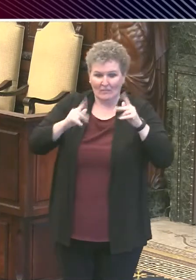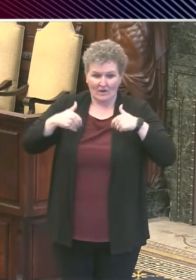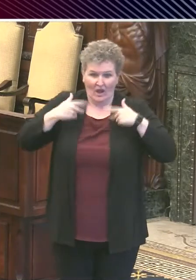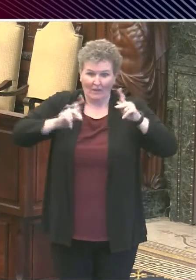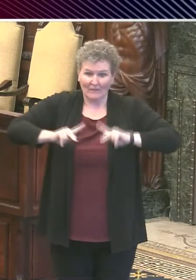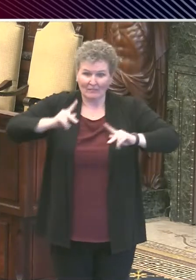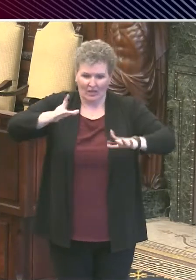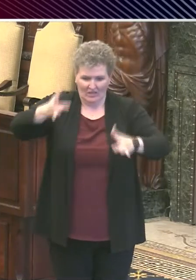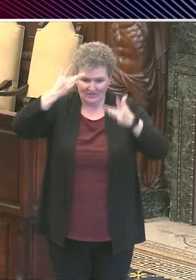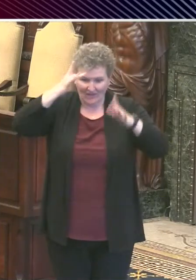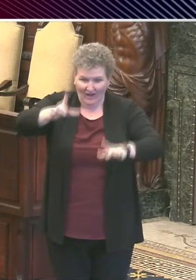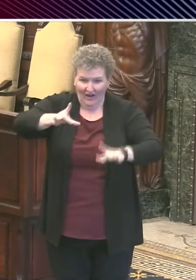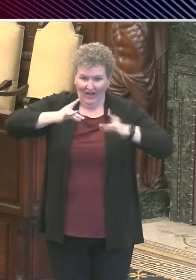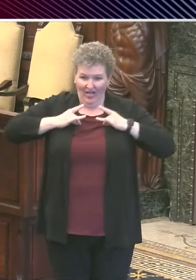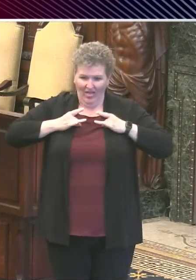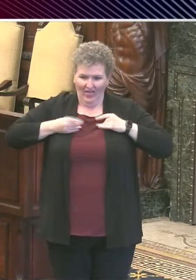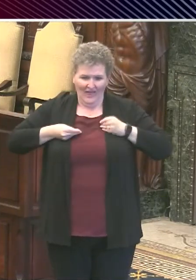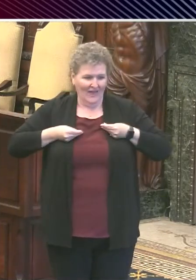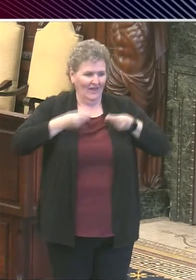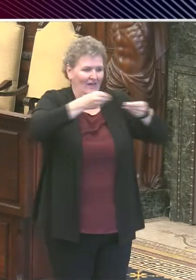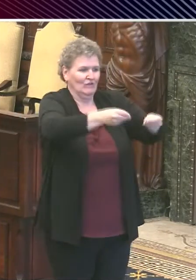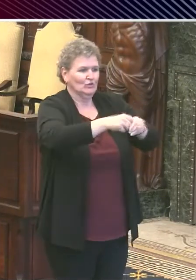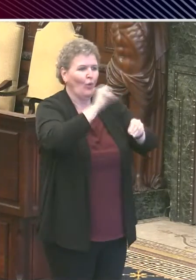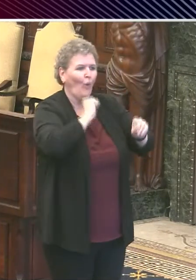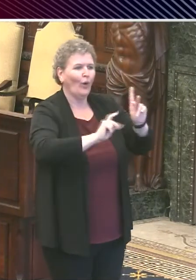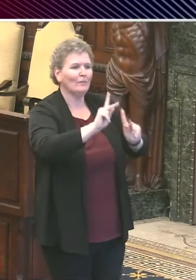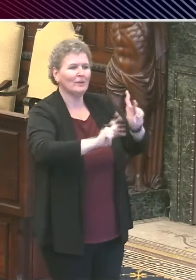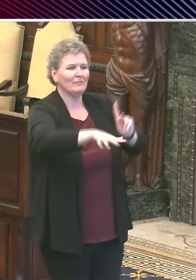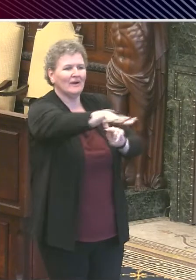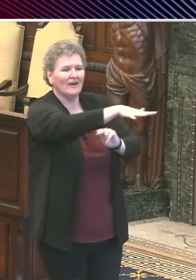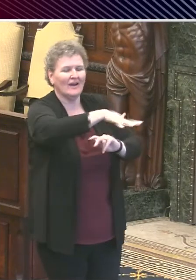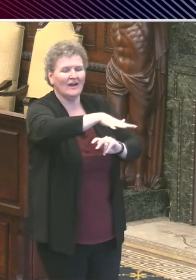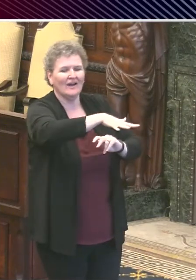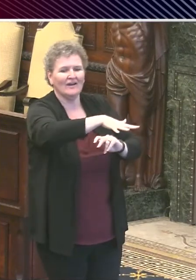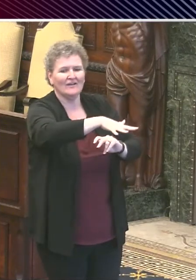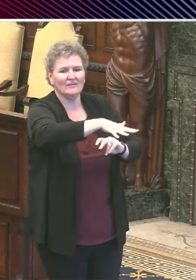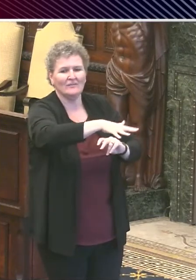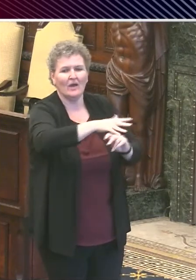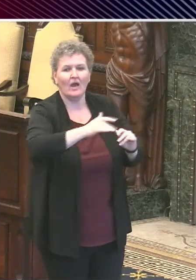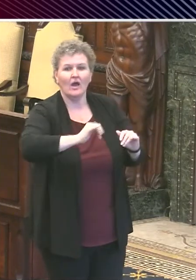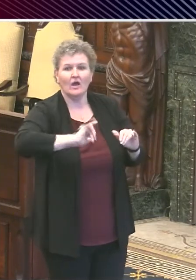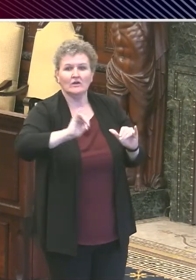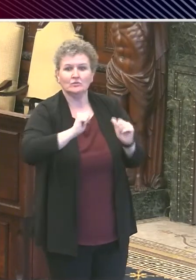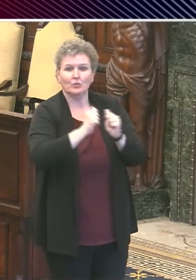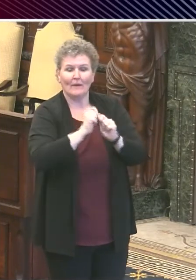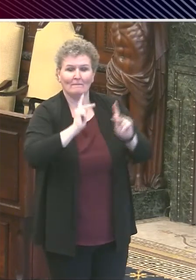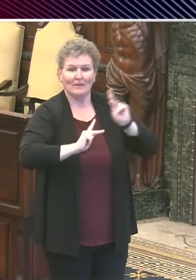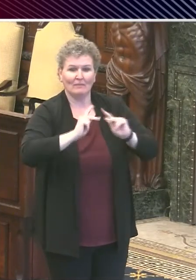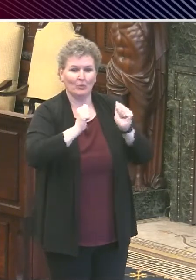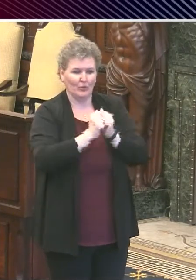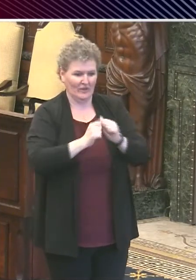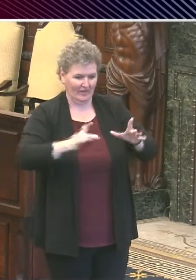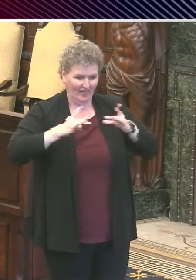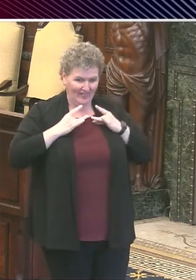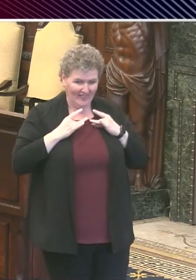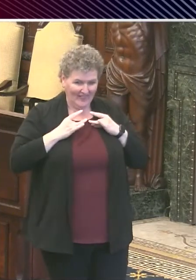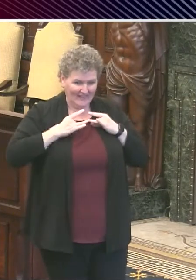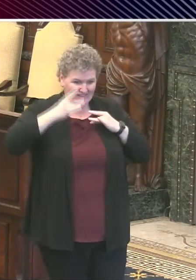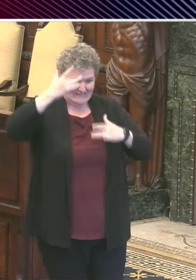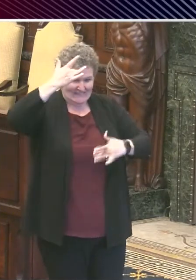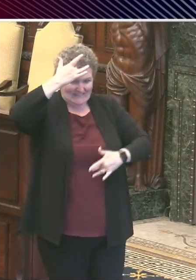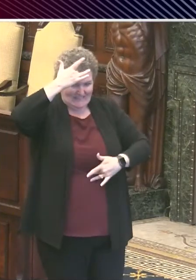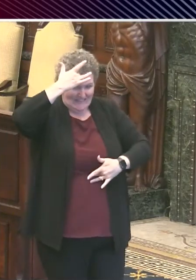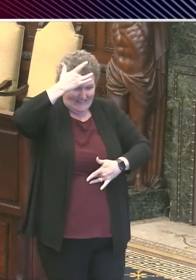when they first have symptoms and when they ultimately die from it. They may die 3 weeks later on a ventilator in a hospital. So the count of deaths always